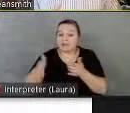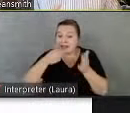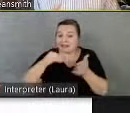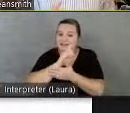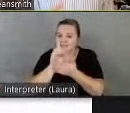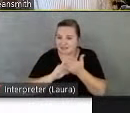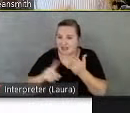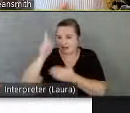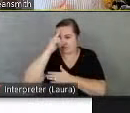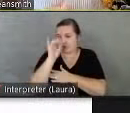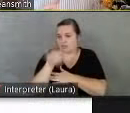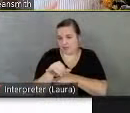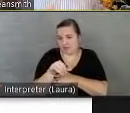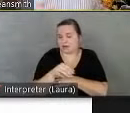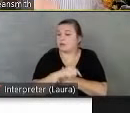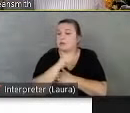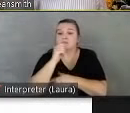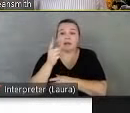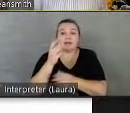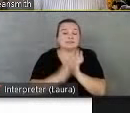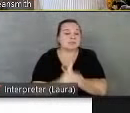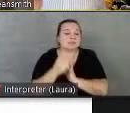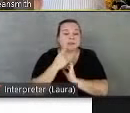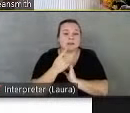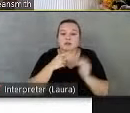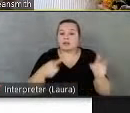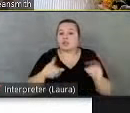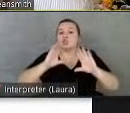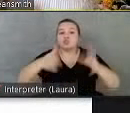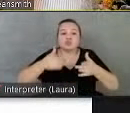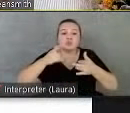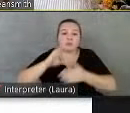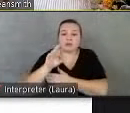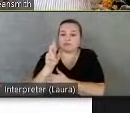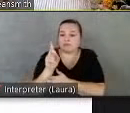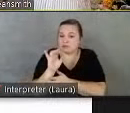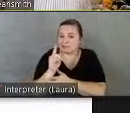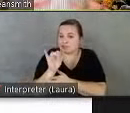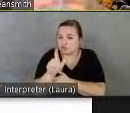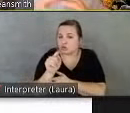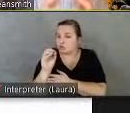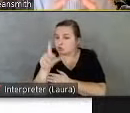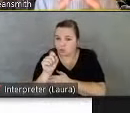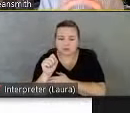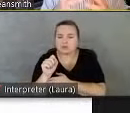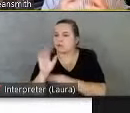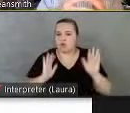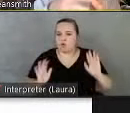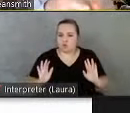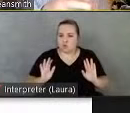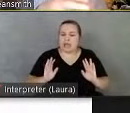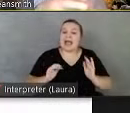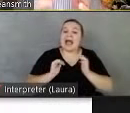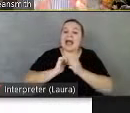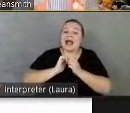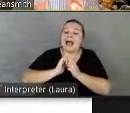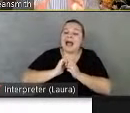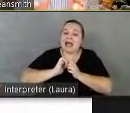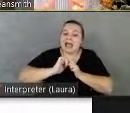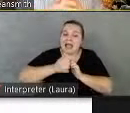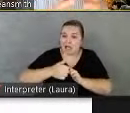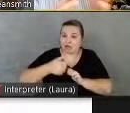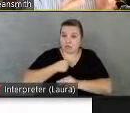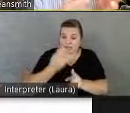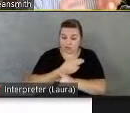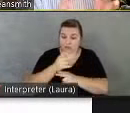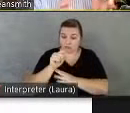continuum. And so it's not simply saying, here's a group of digital tools I'm going to use. It's rather, no, how do I use those digital